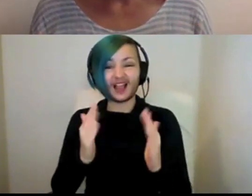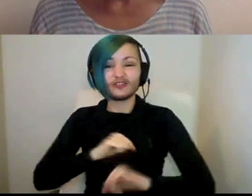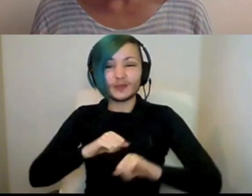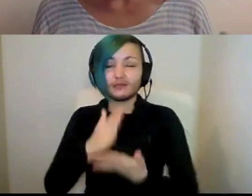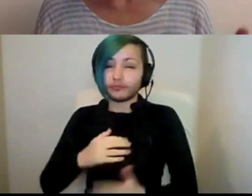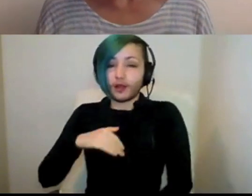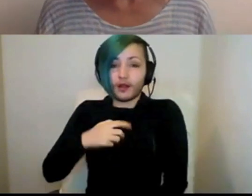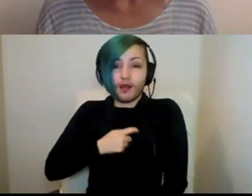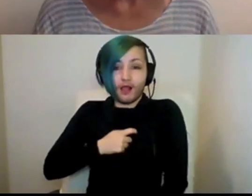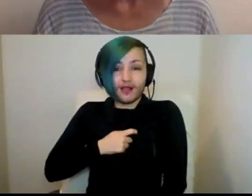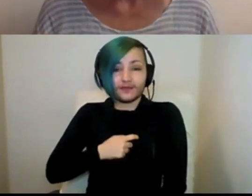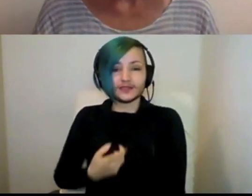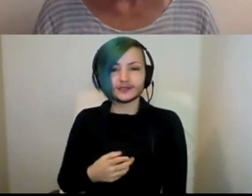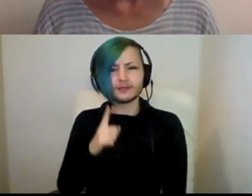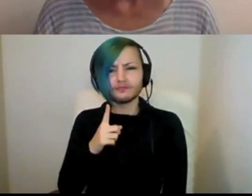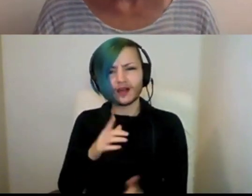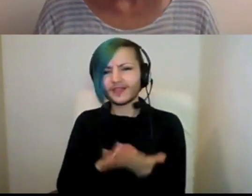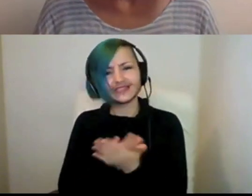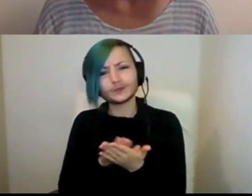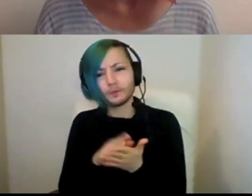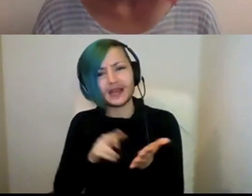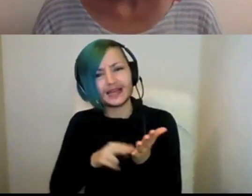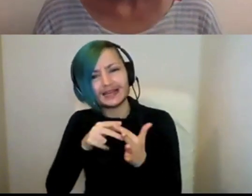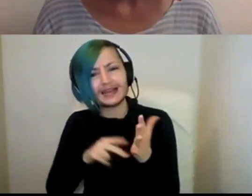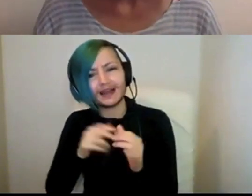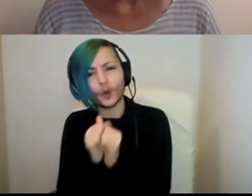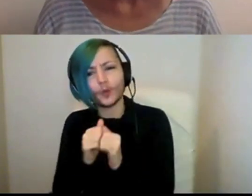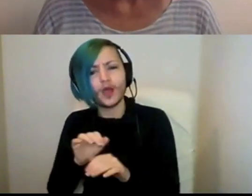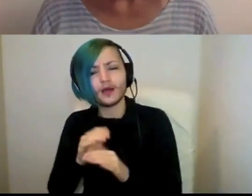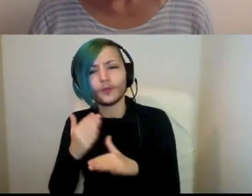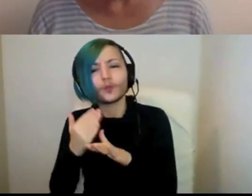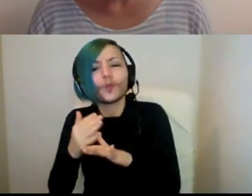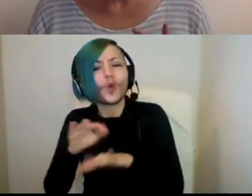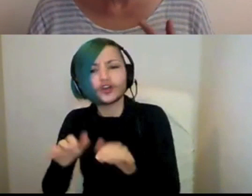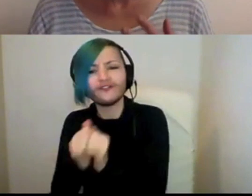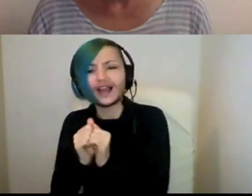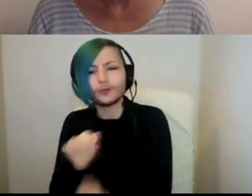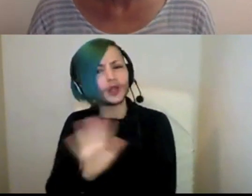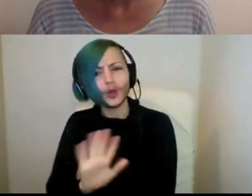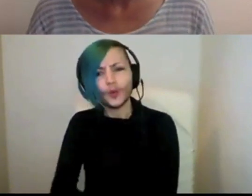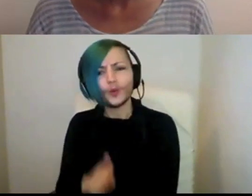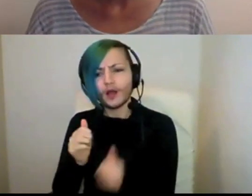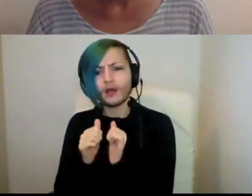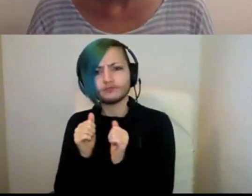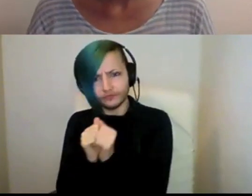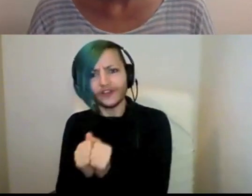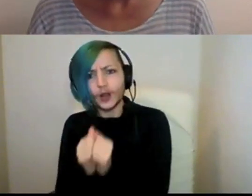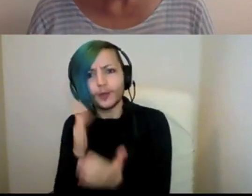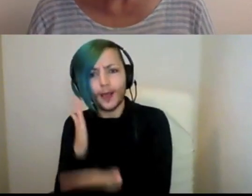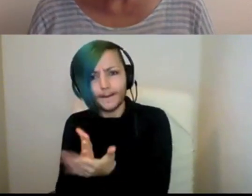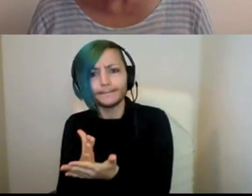no way takes away the value of Nana's work. Her work is so important. And for her Studio Voltaire